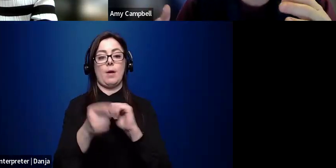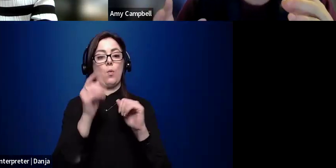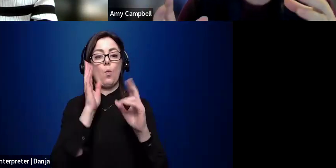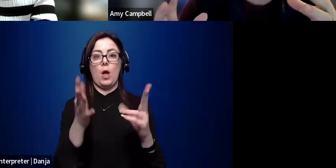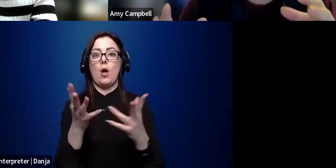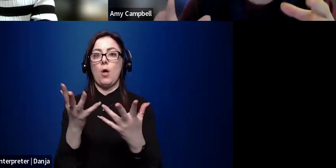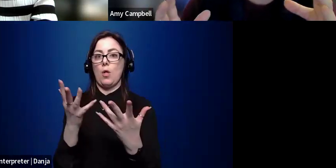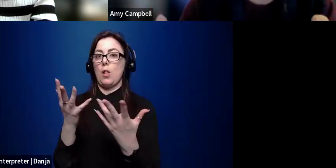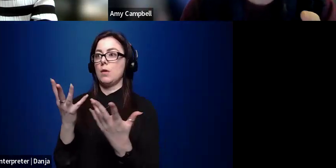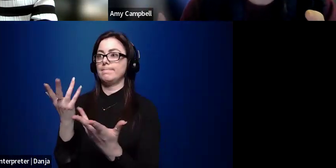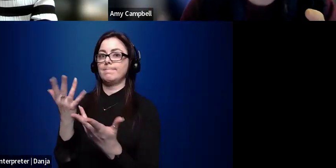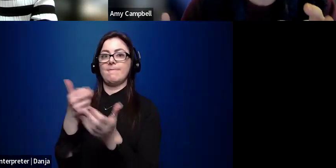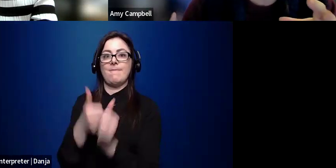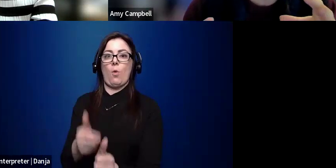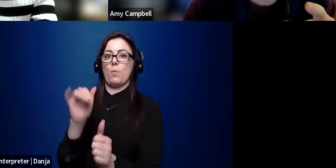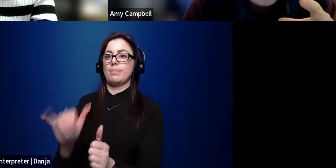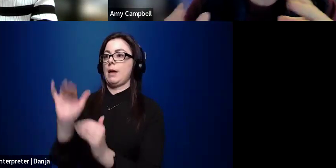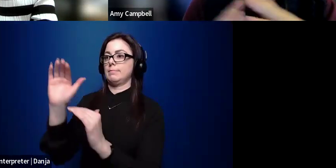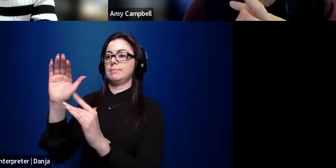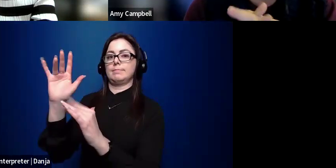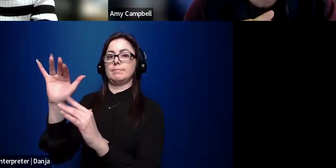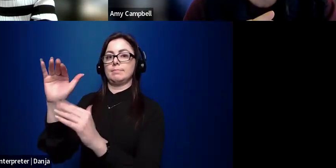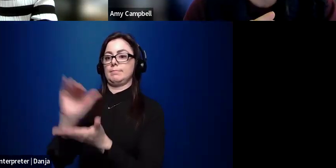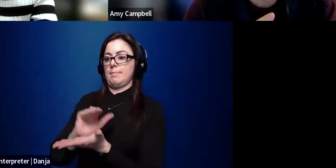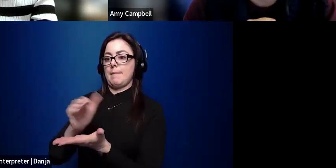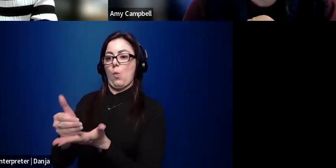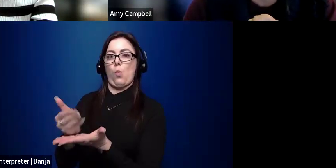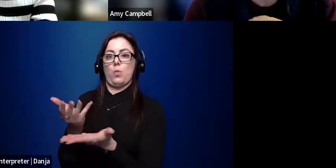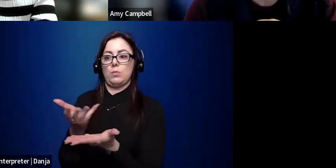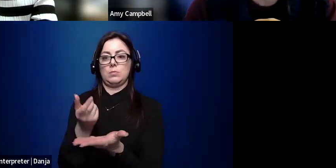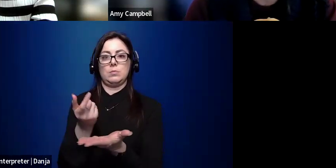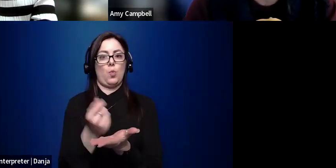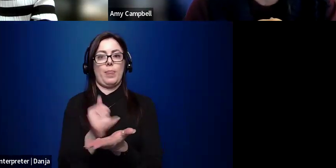within that budget that they have from the federal government?